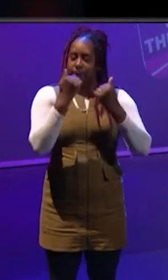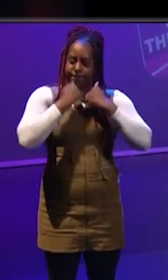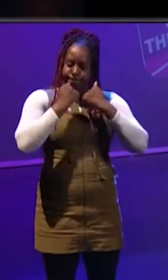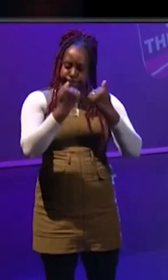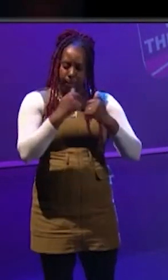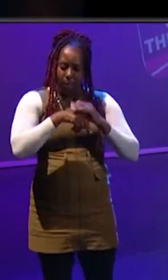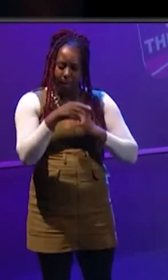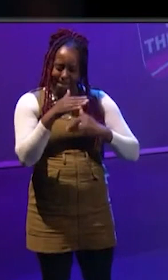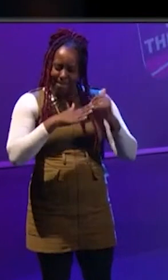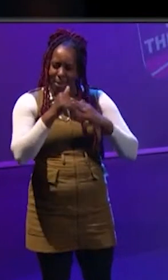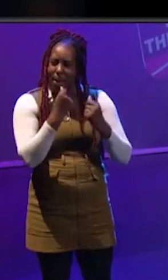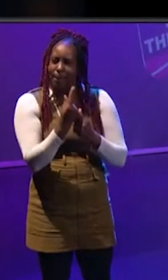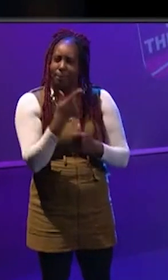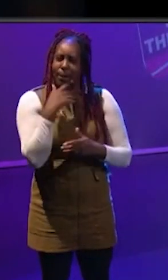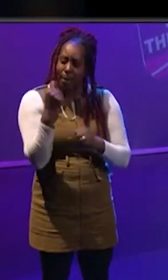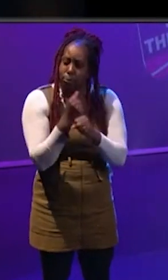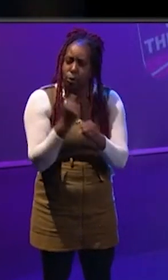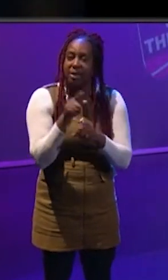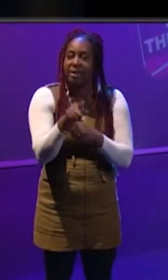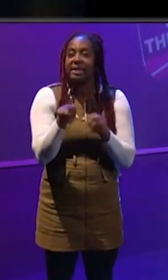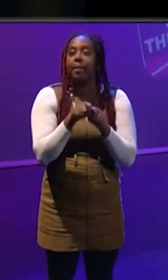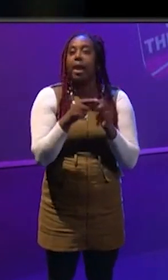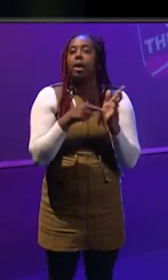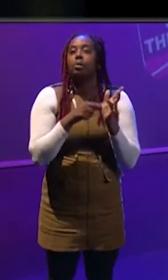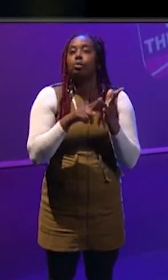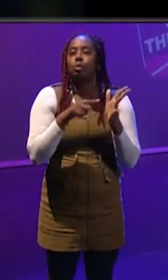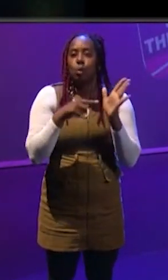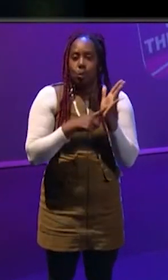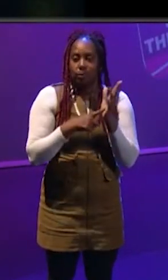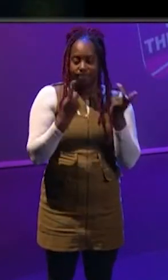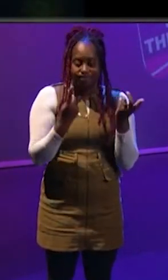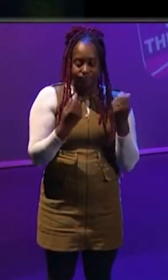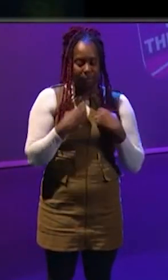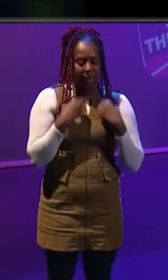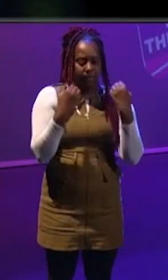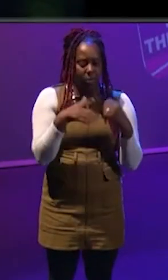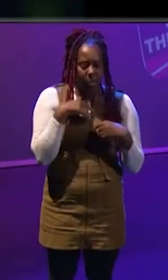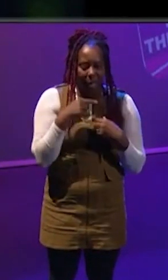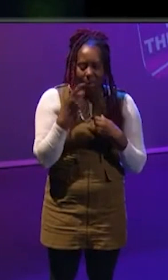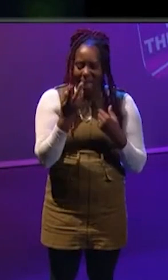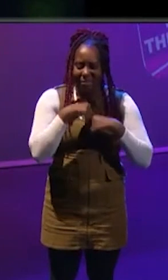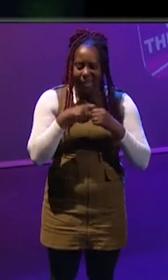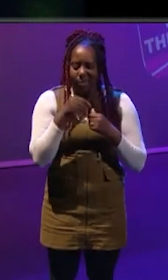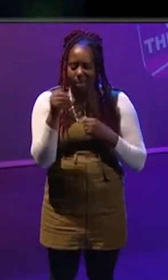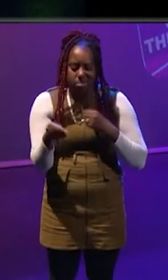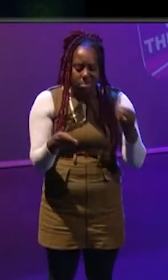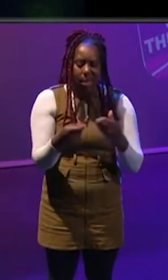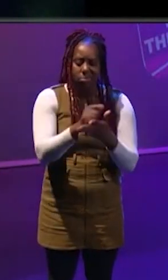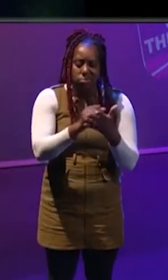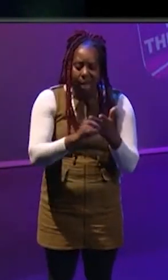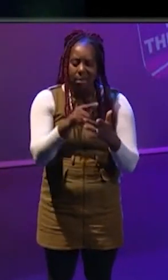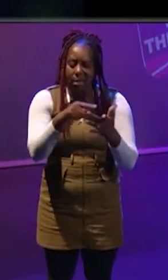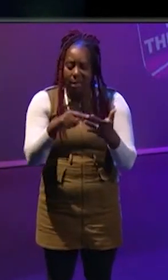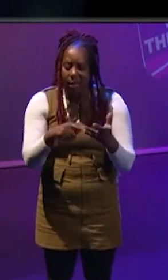I often talk about producing being like a toolbox and pulling out different things. So they're really useful as a moment to sort